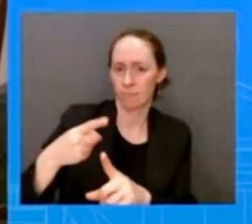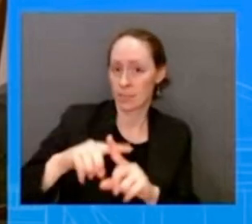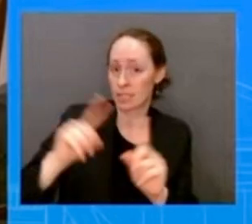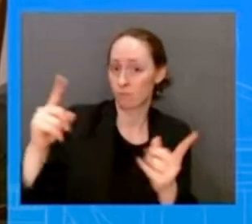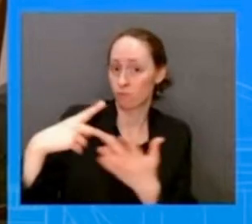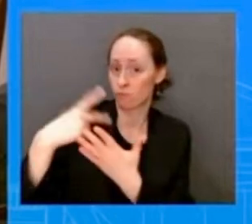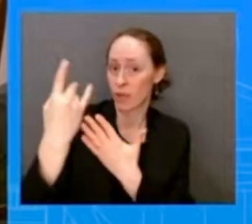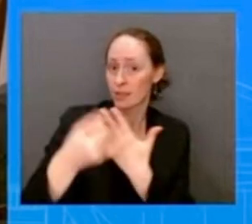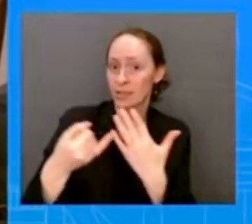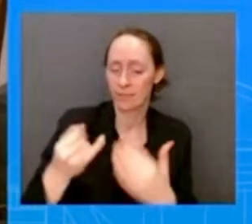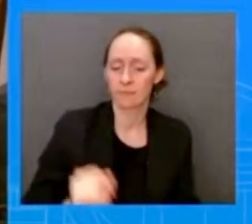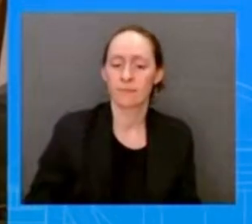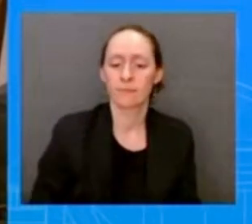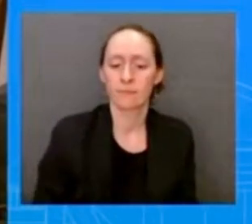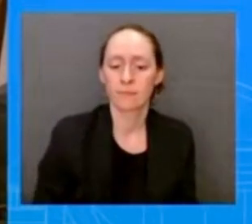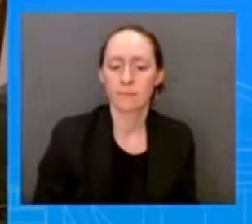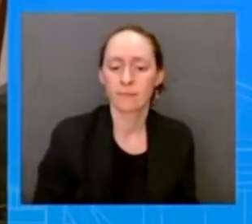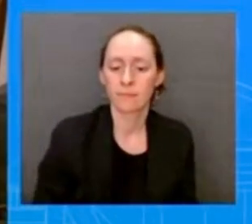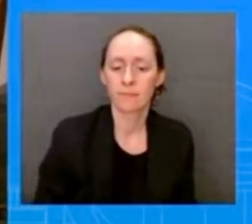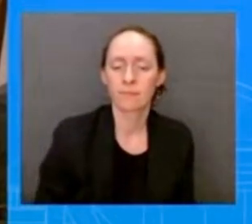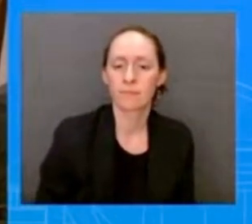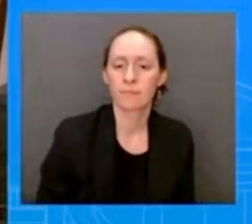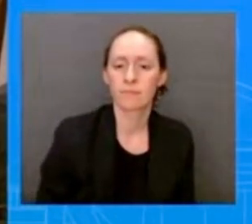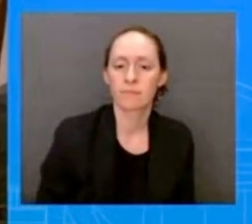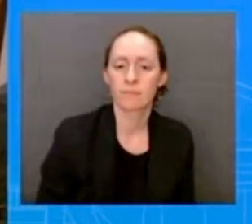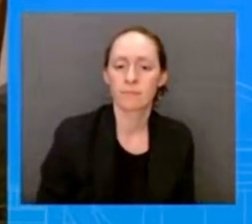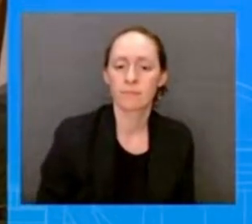drilling elsewhere in exchange for